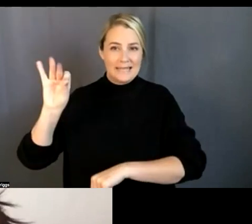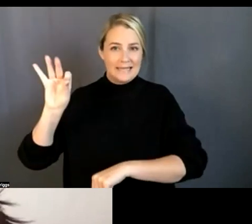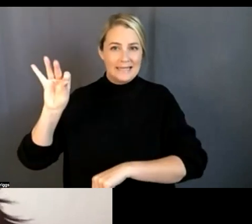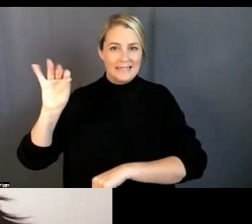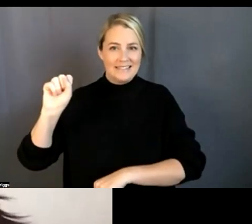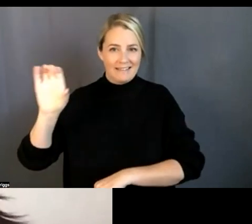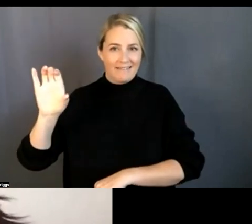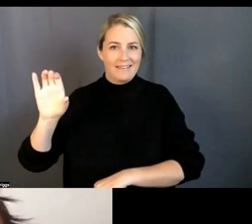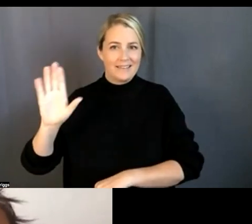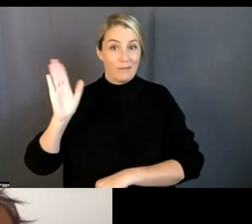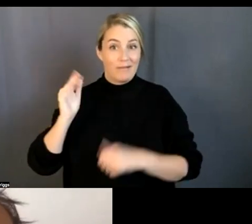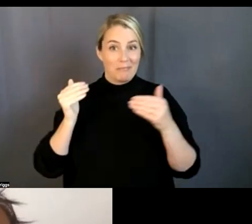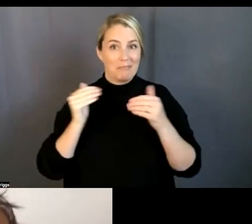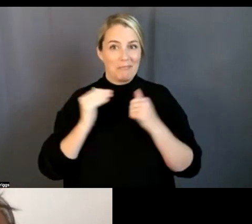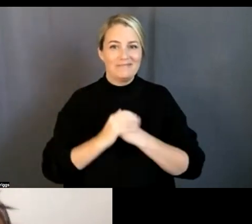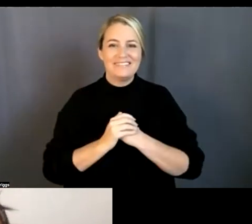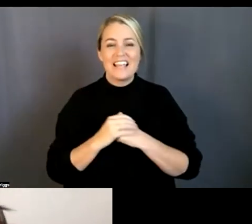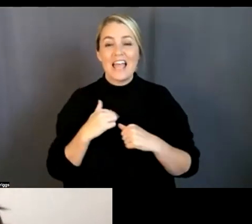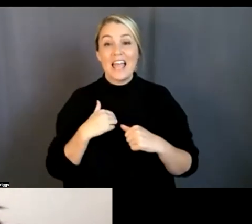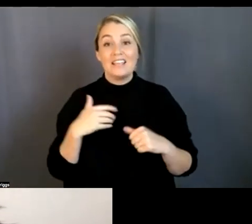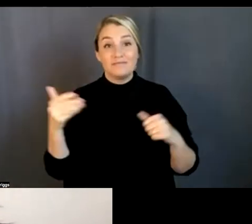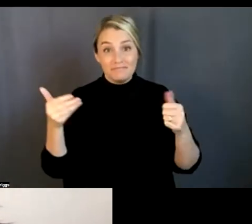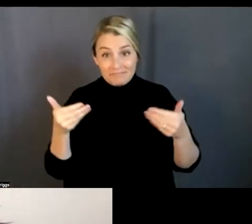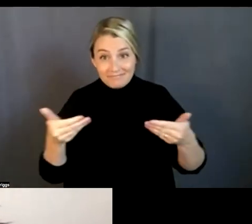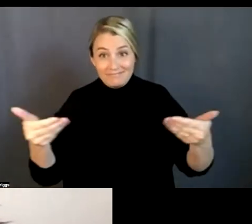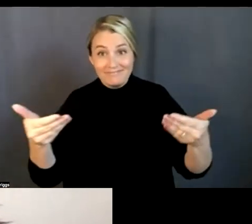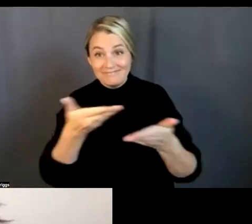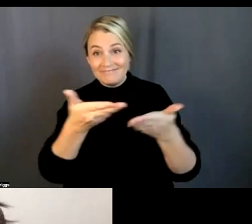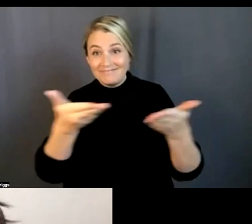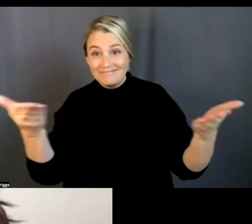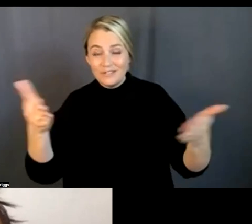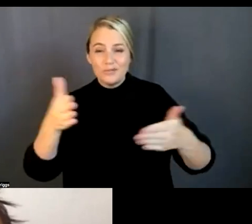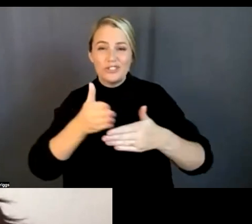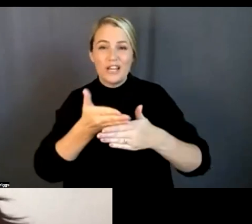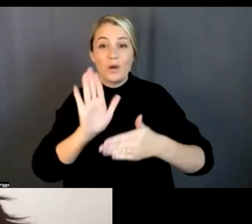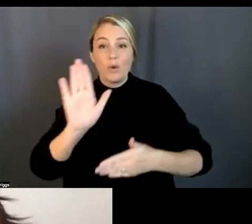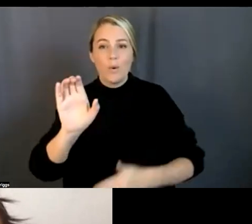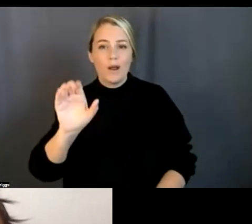then inviting everybody to share your care maybe.